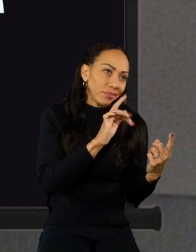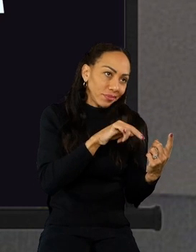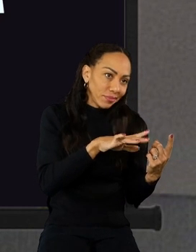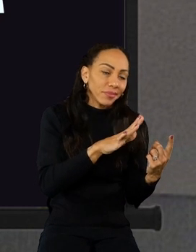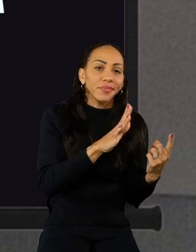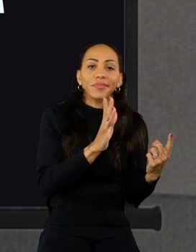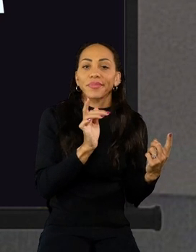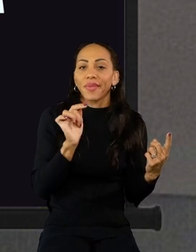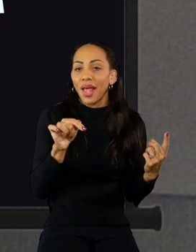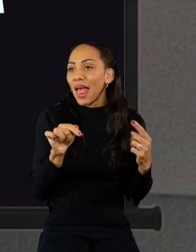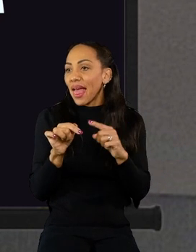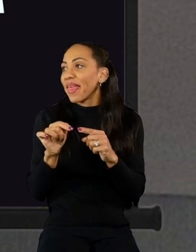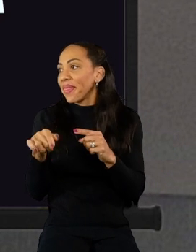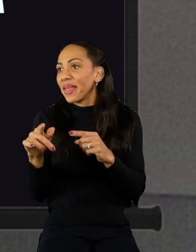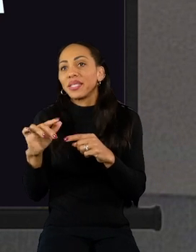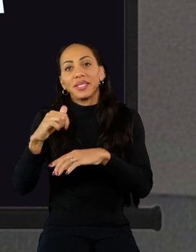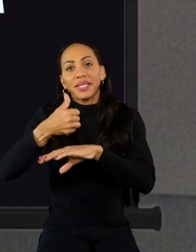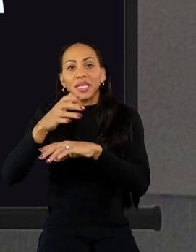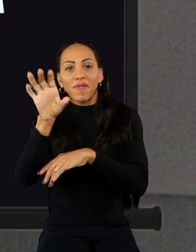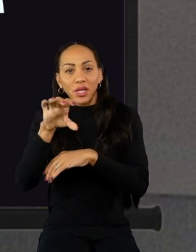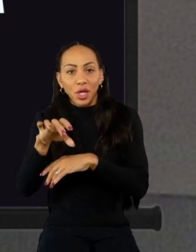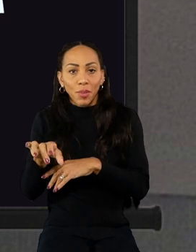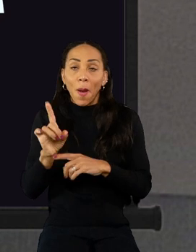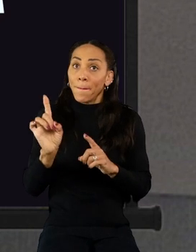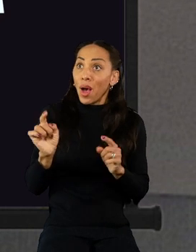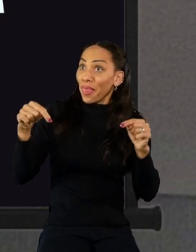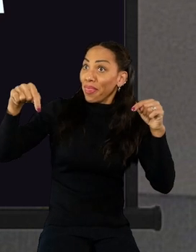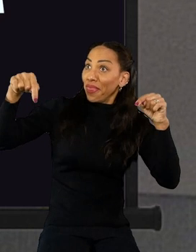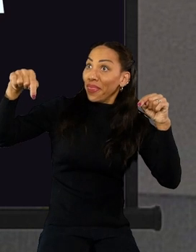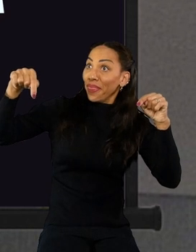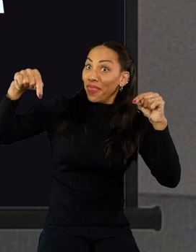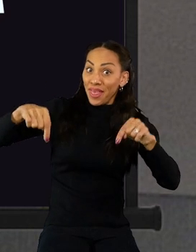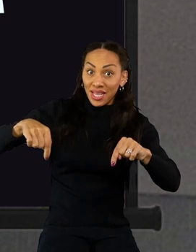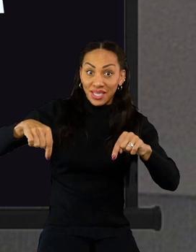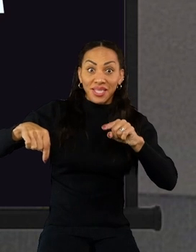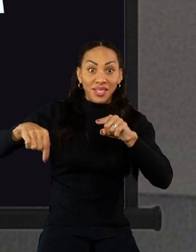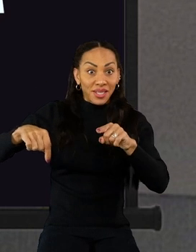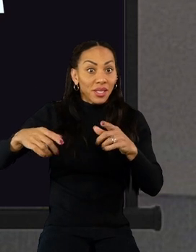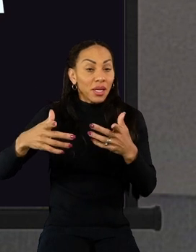But in terms of a live piece, a piece of artwork which has live elements,